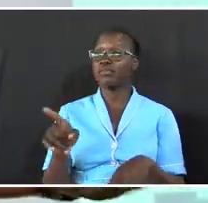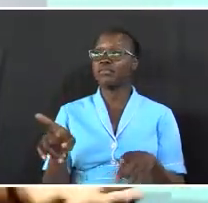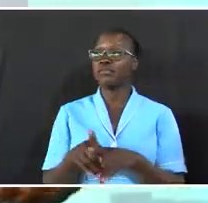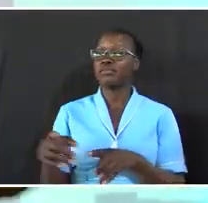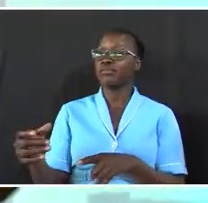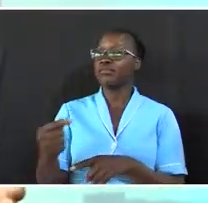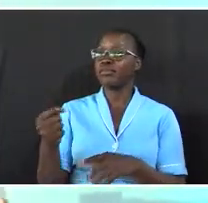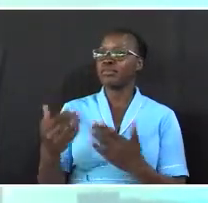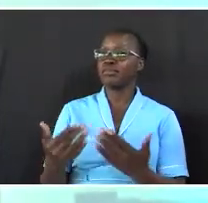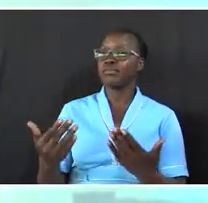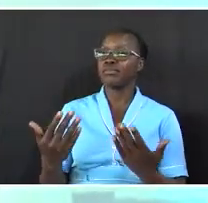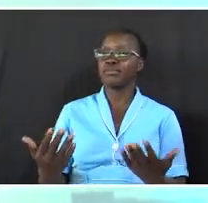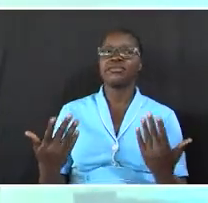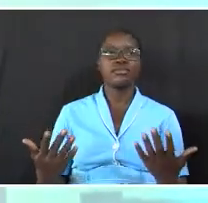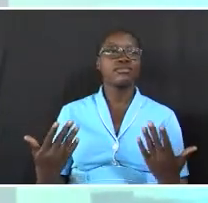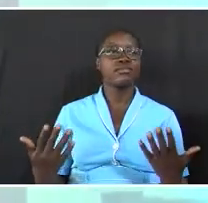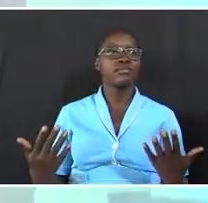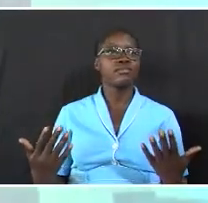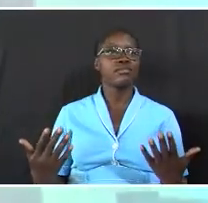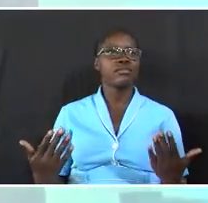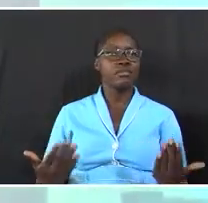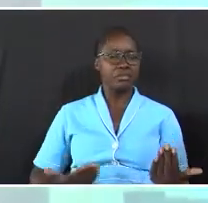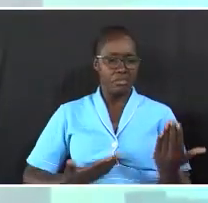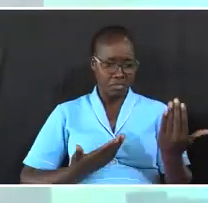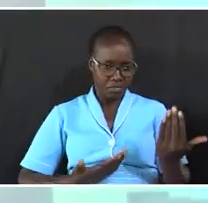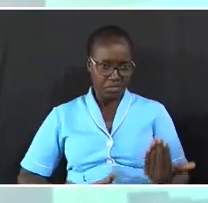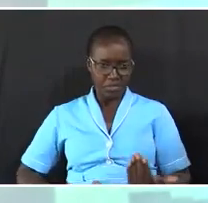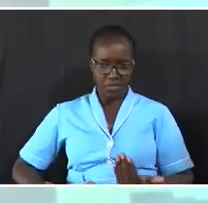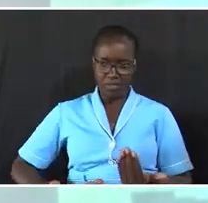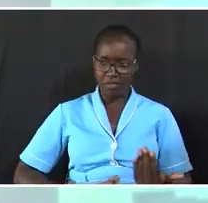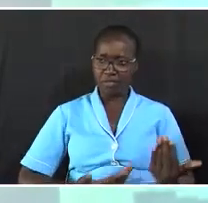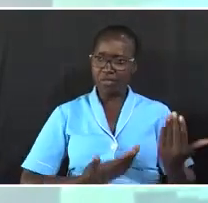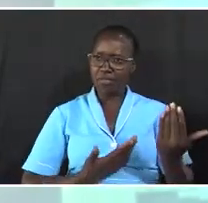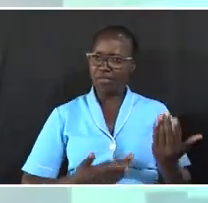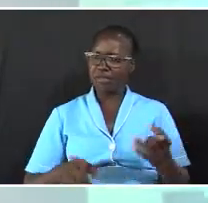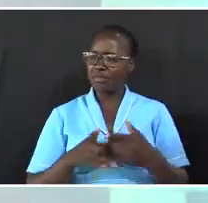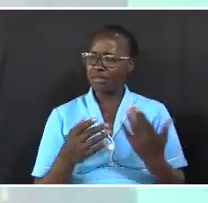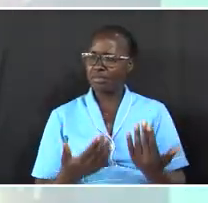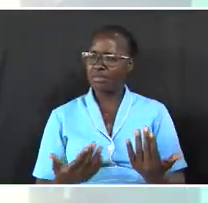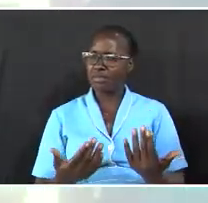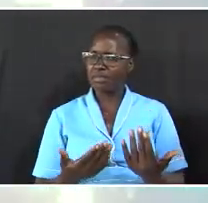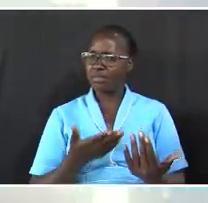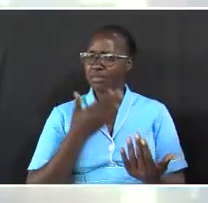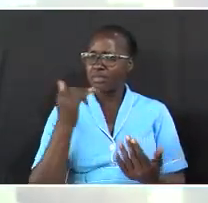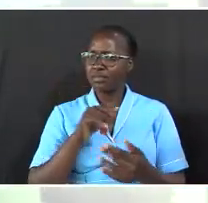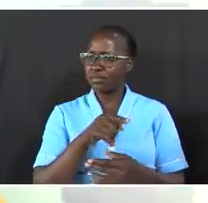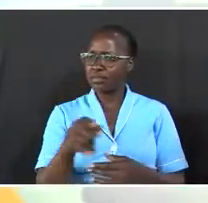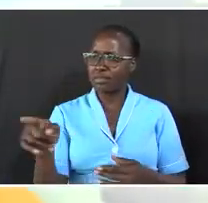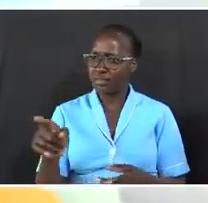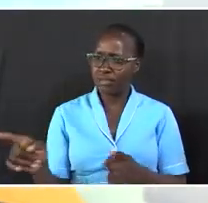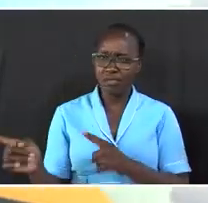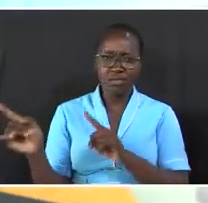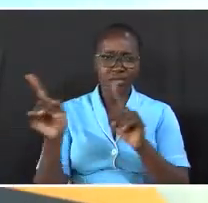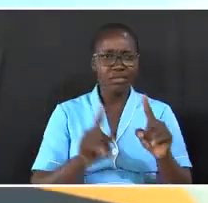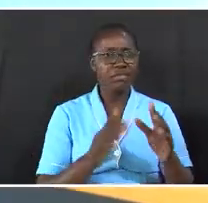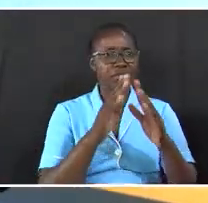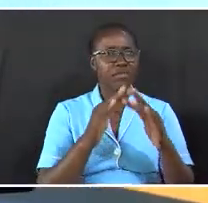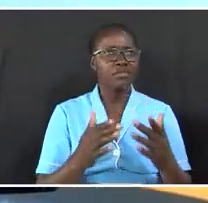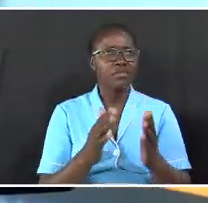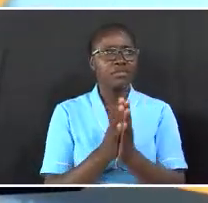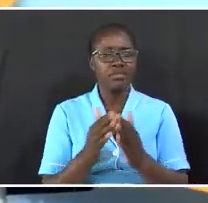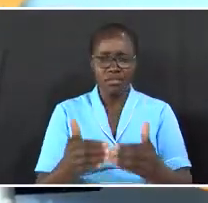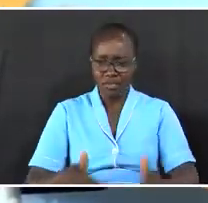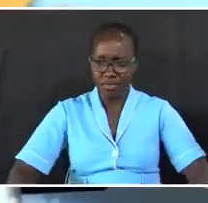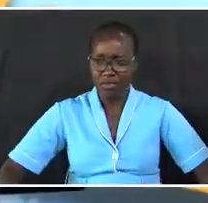holding their children in their hands. Their babies are still in their hands. Afadhali those ones who are coming to the house of God with short